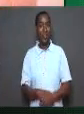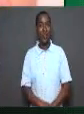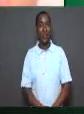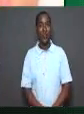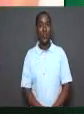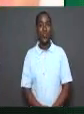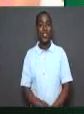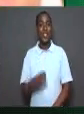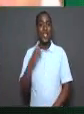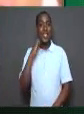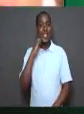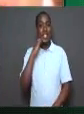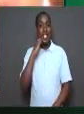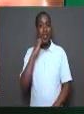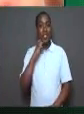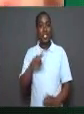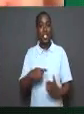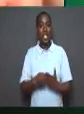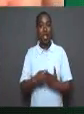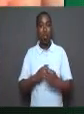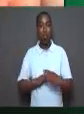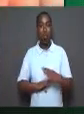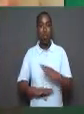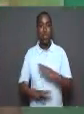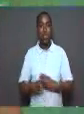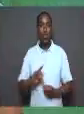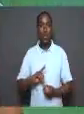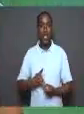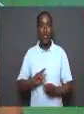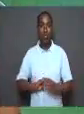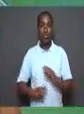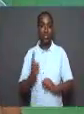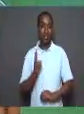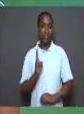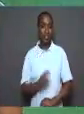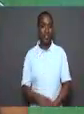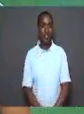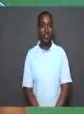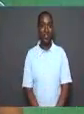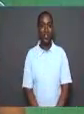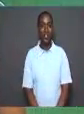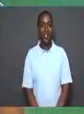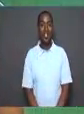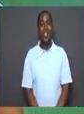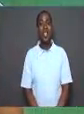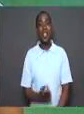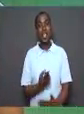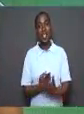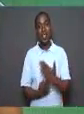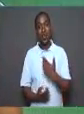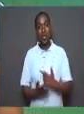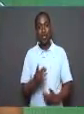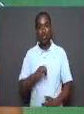Enzymes speed up the process of digestion. If you discussed